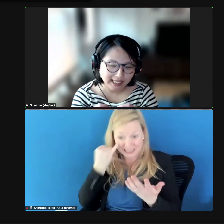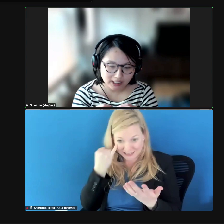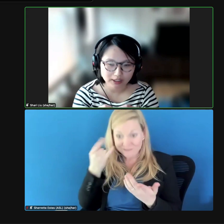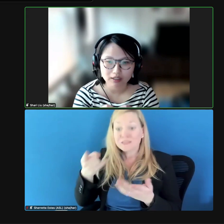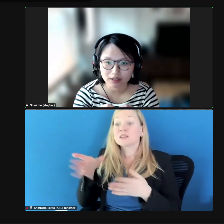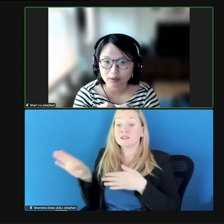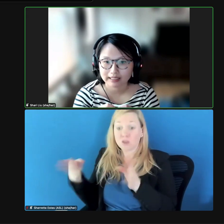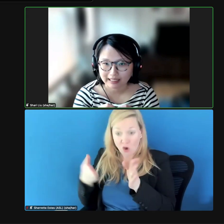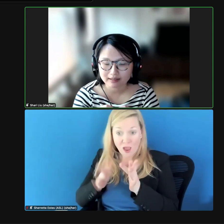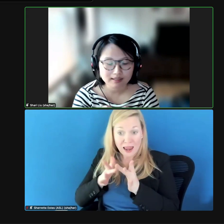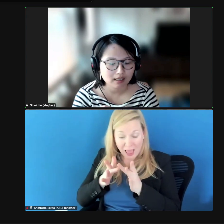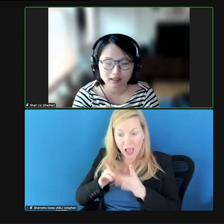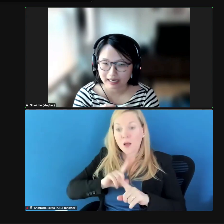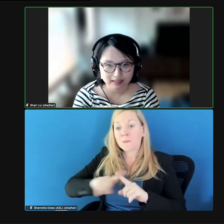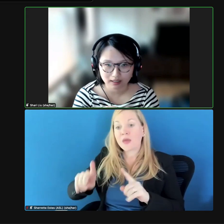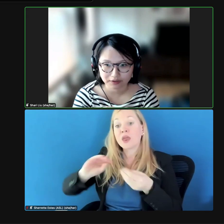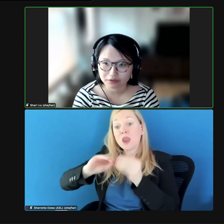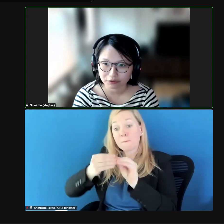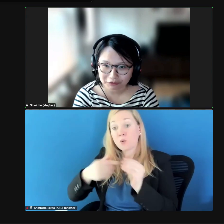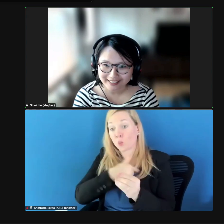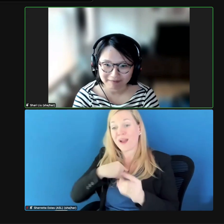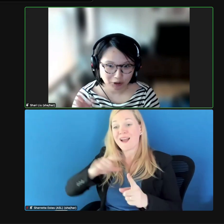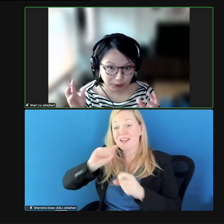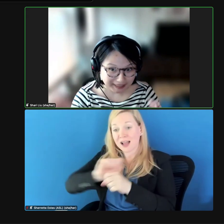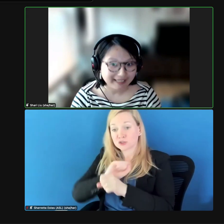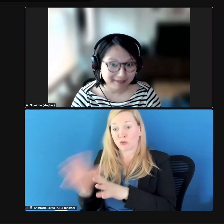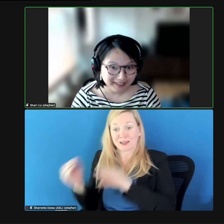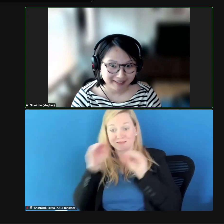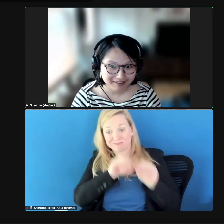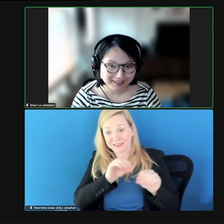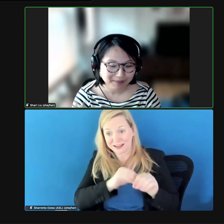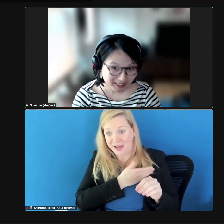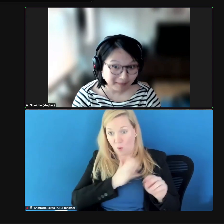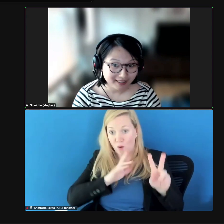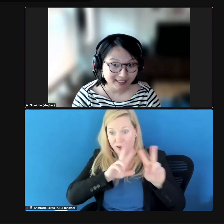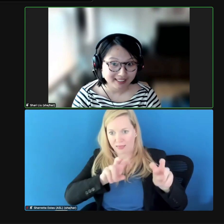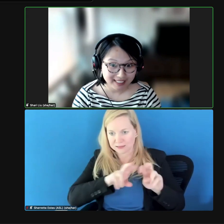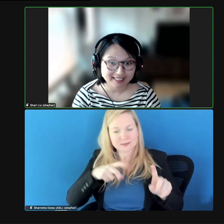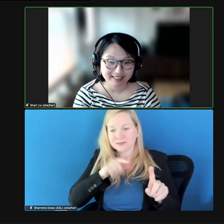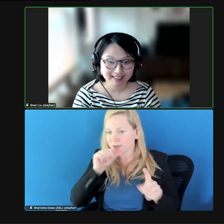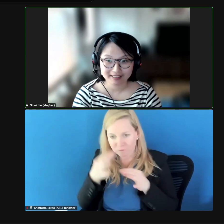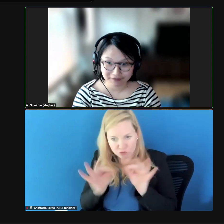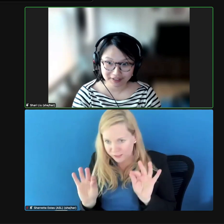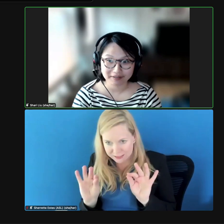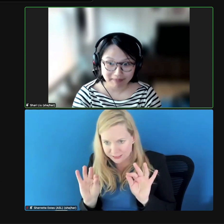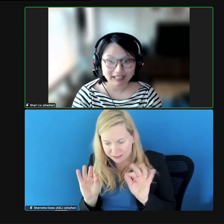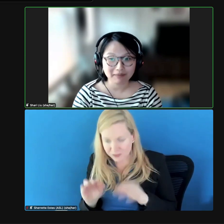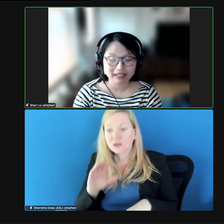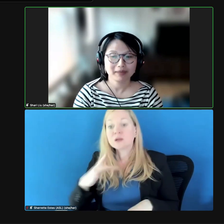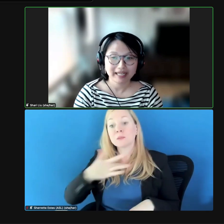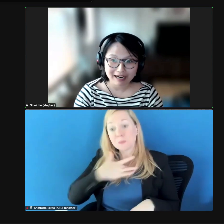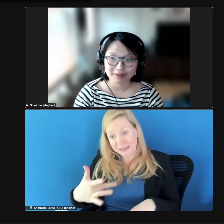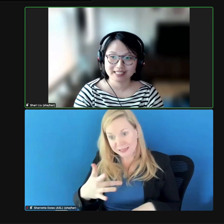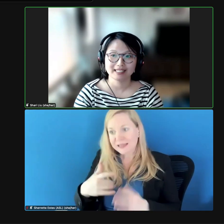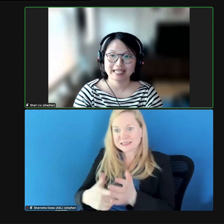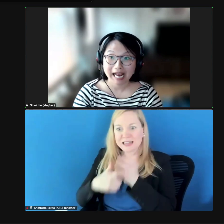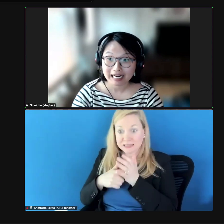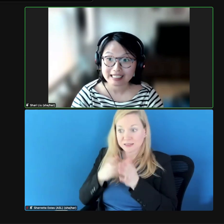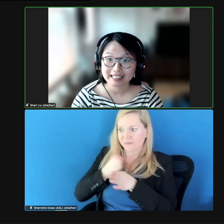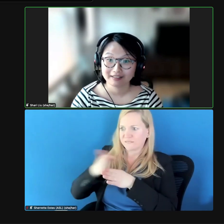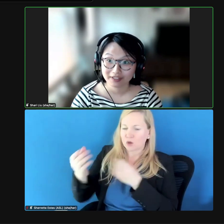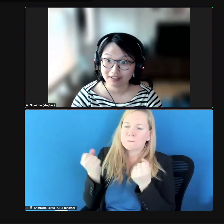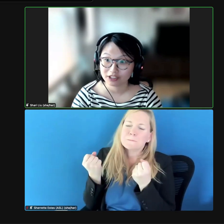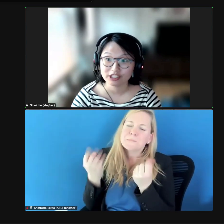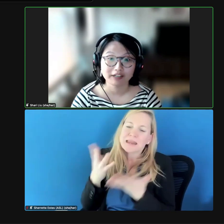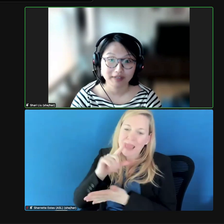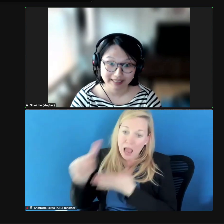numbers that actually go into our analysis are not delivered for free. So you get the videos, but typically it takes the field many, many, many hours then to